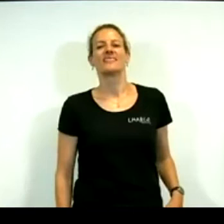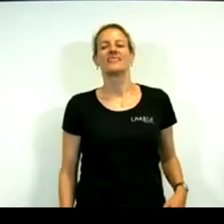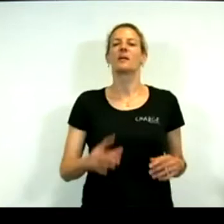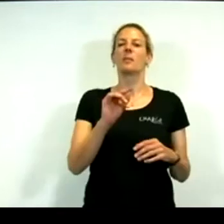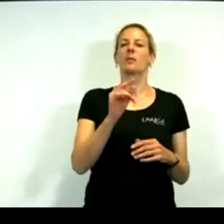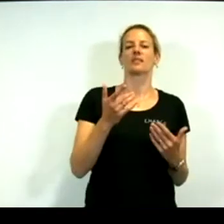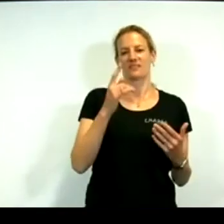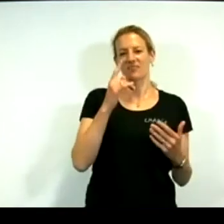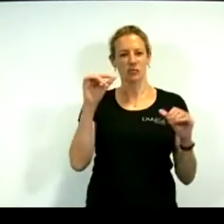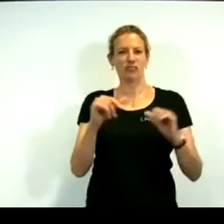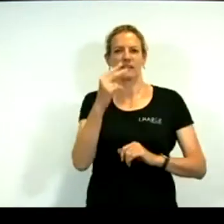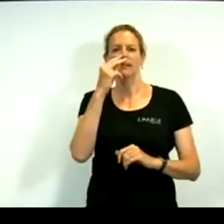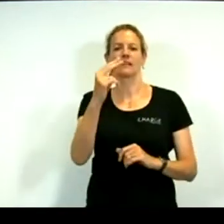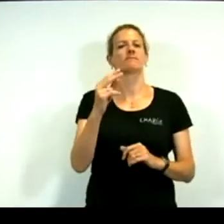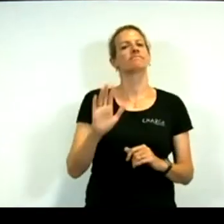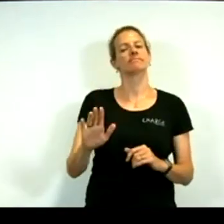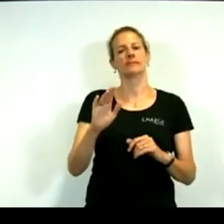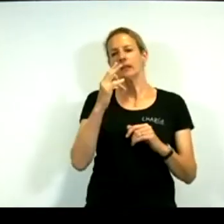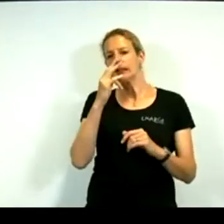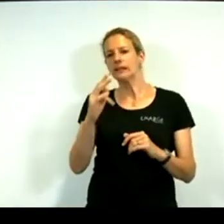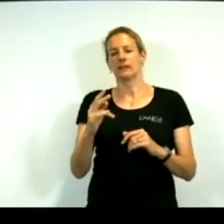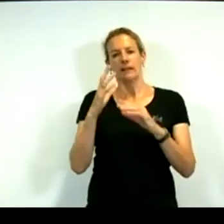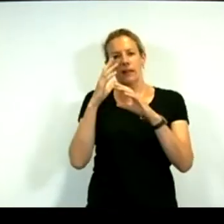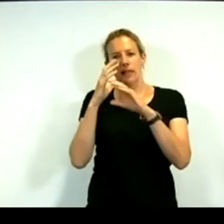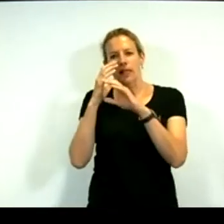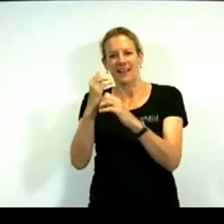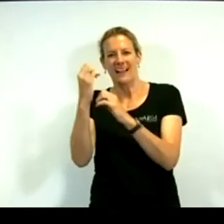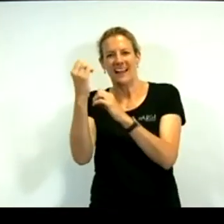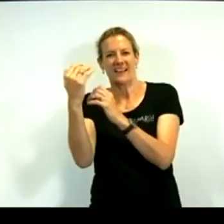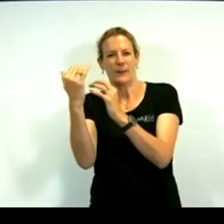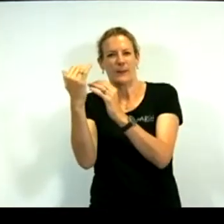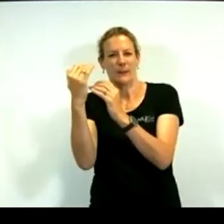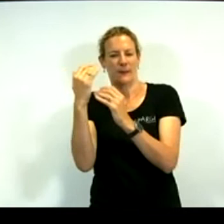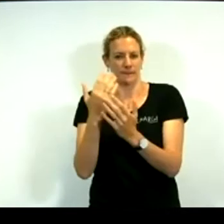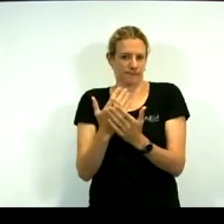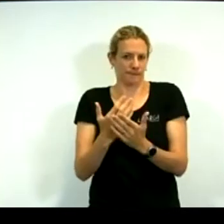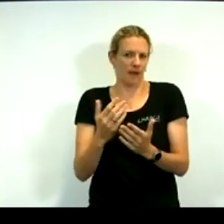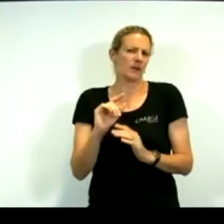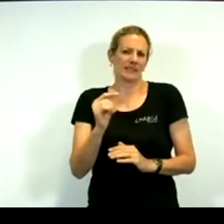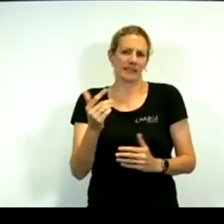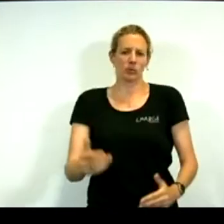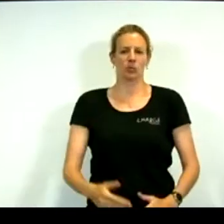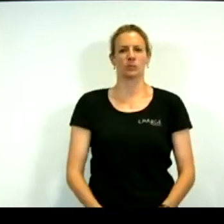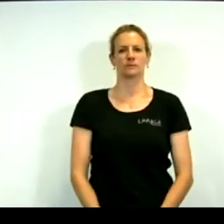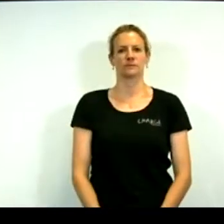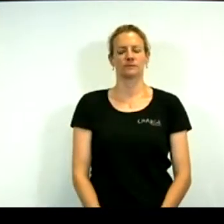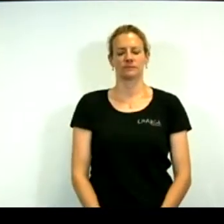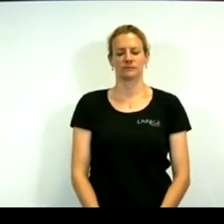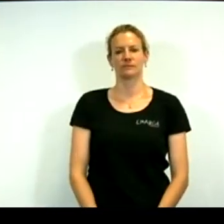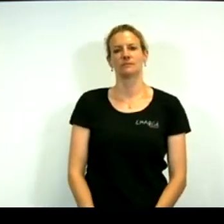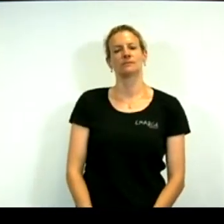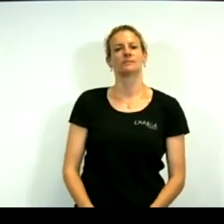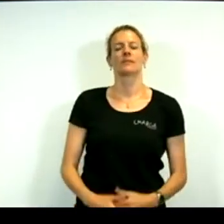issue. But at her age, I wouldn't be surprised if she's still light gazing as a